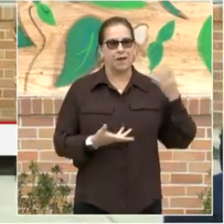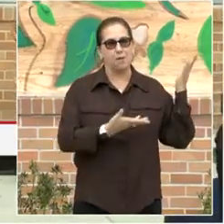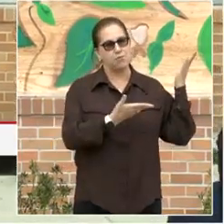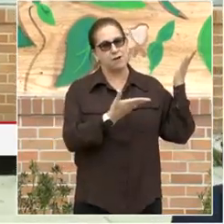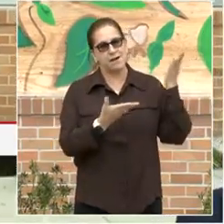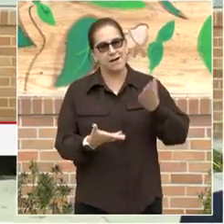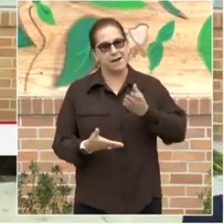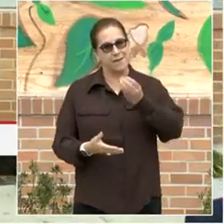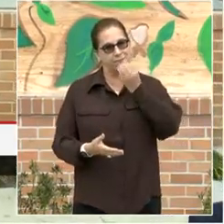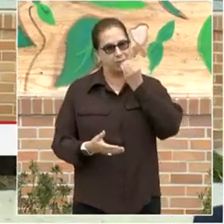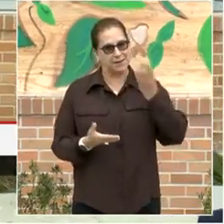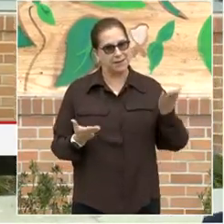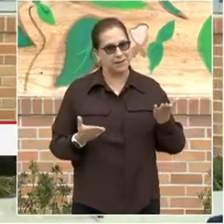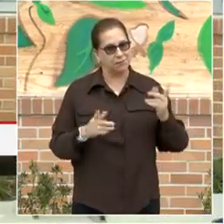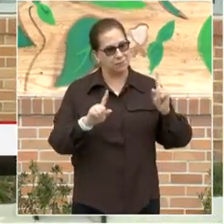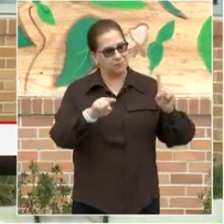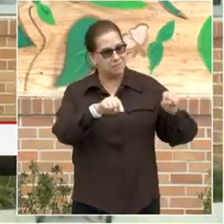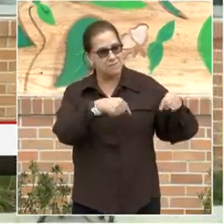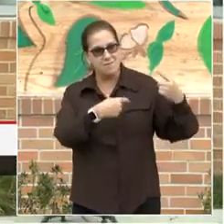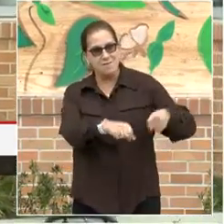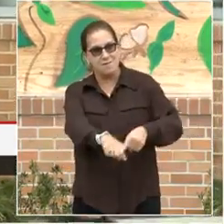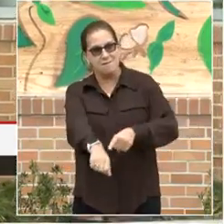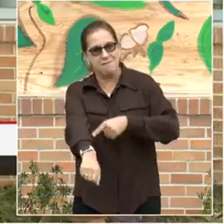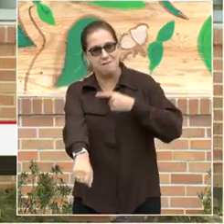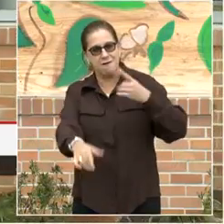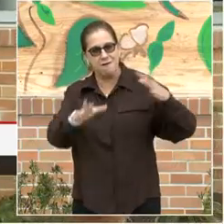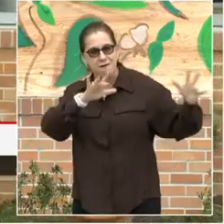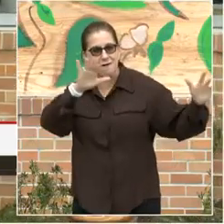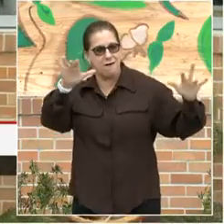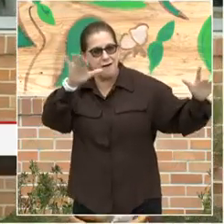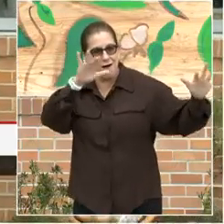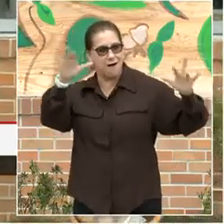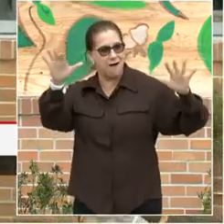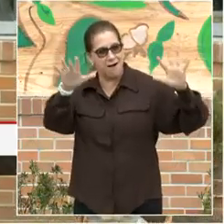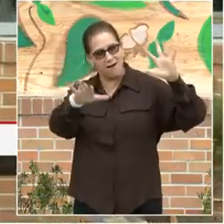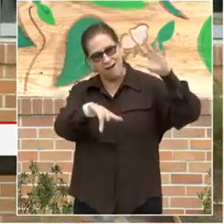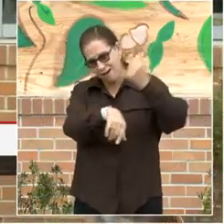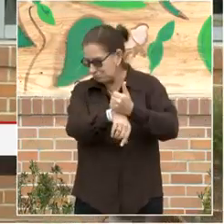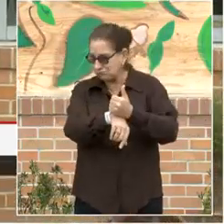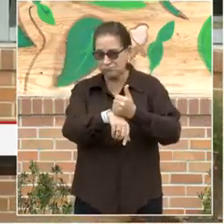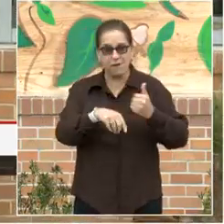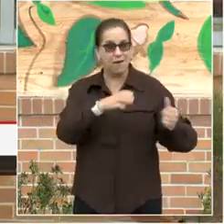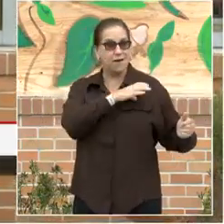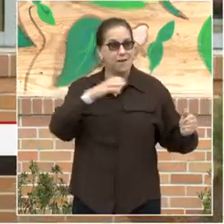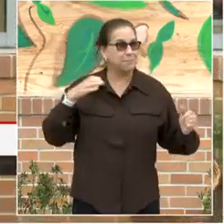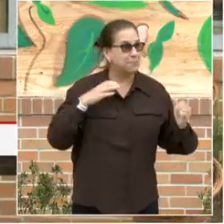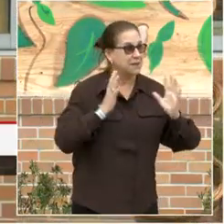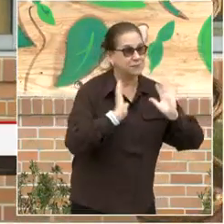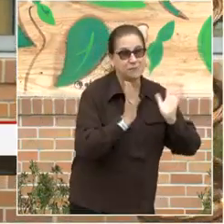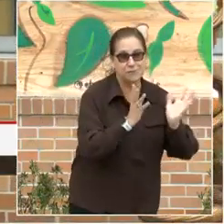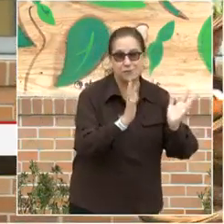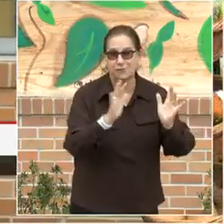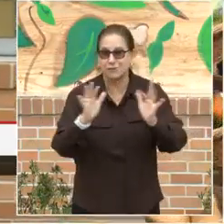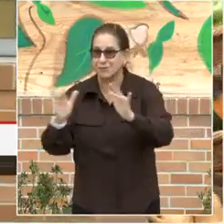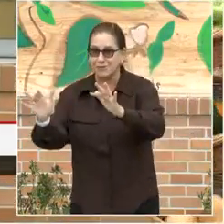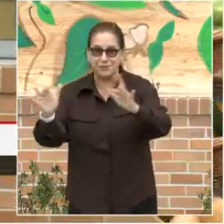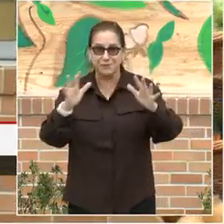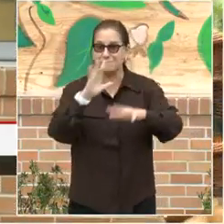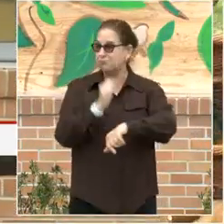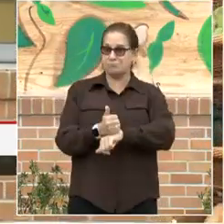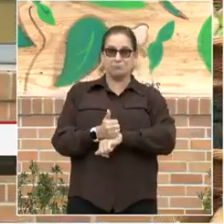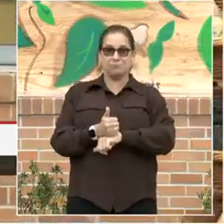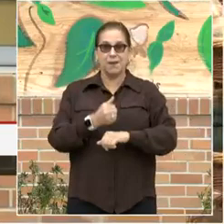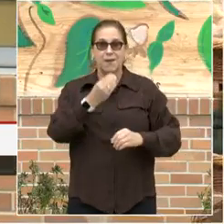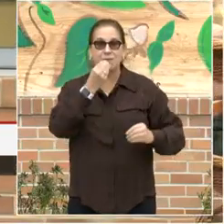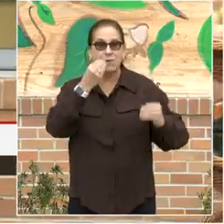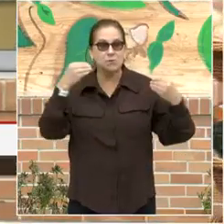be a part of the commission that actually brought it to fruition. Thank you to Michael's Development for chugging along